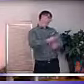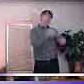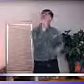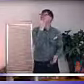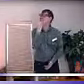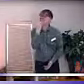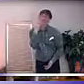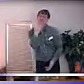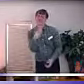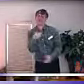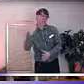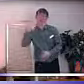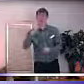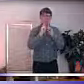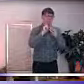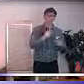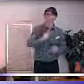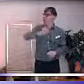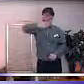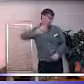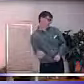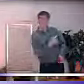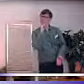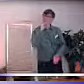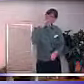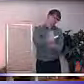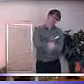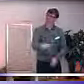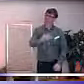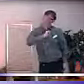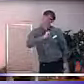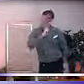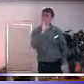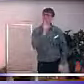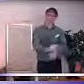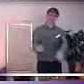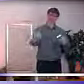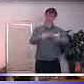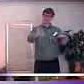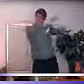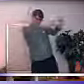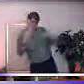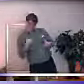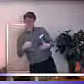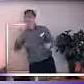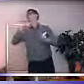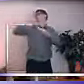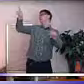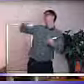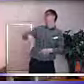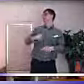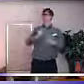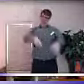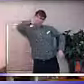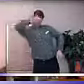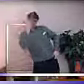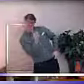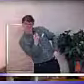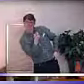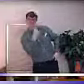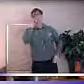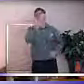quote. You know, it just proved to me that there's always a catch, right? There's always a hook.